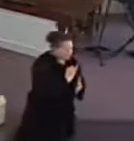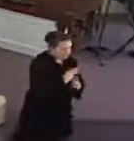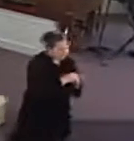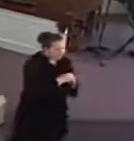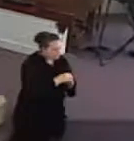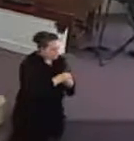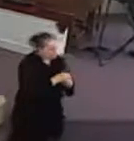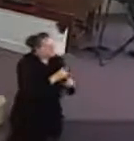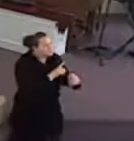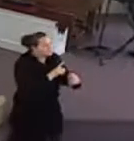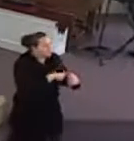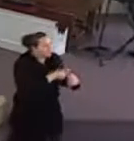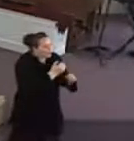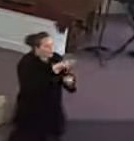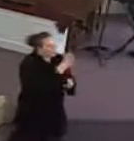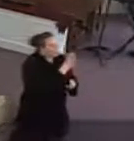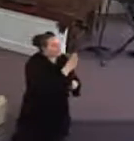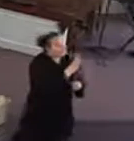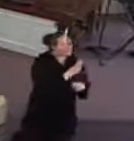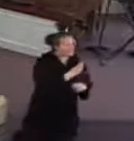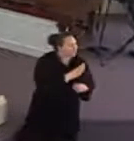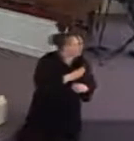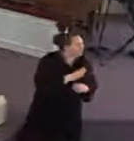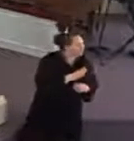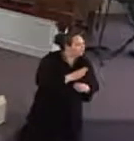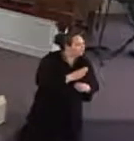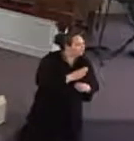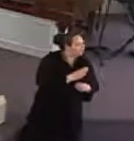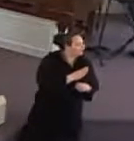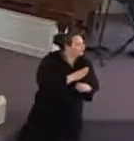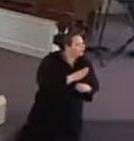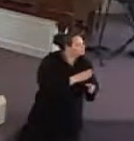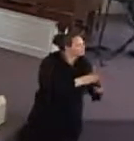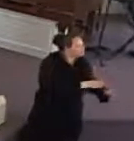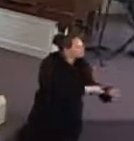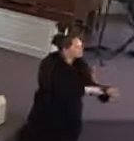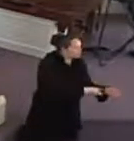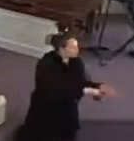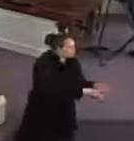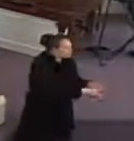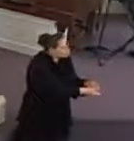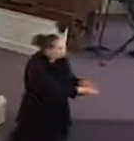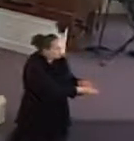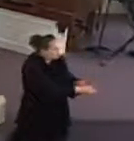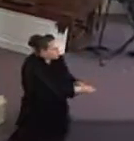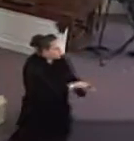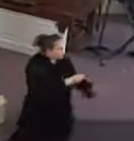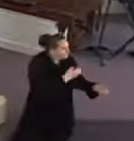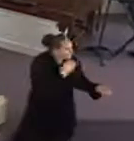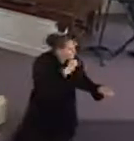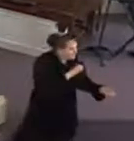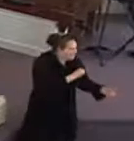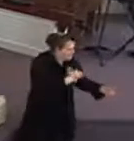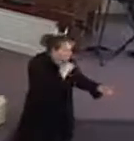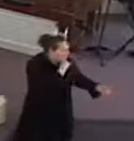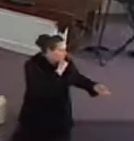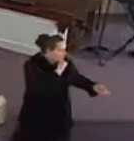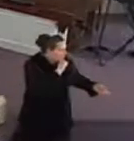time in which God can lead a person away from his wrongness and his evil to a place